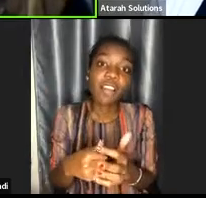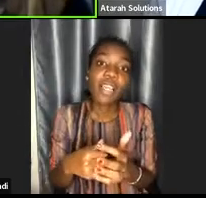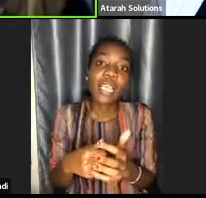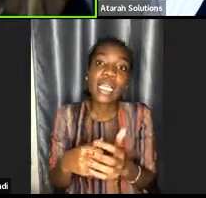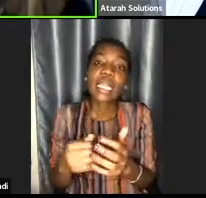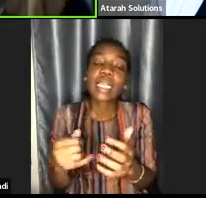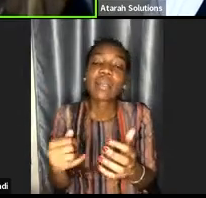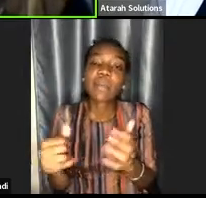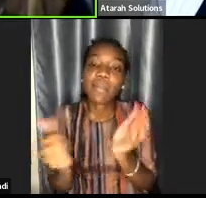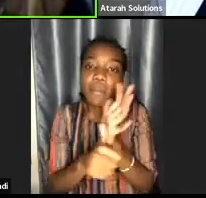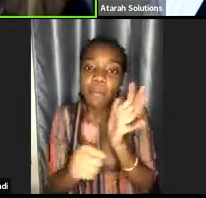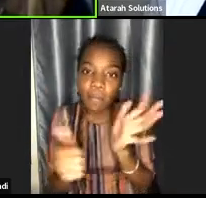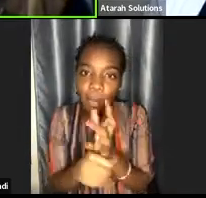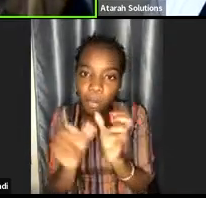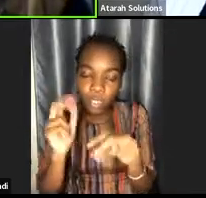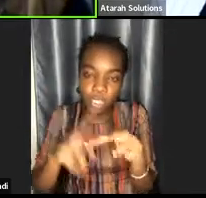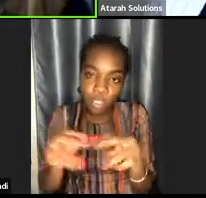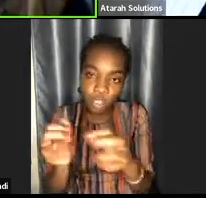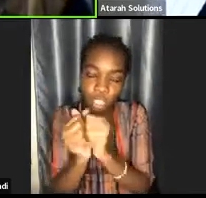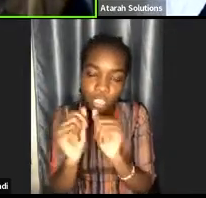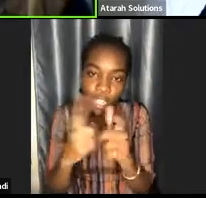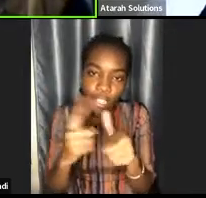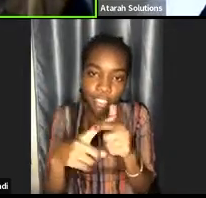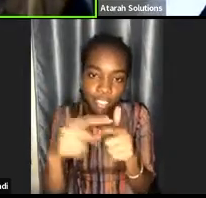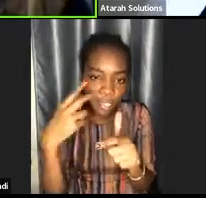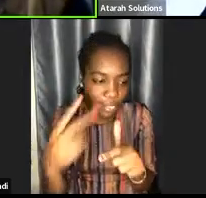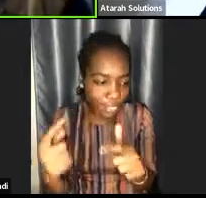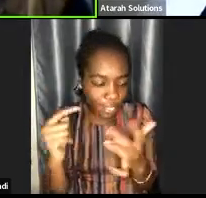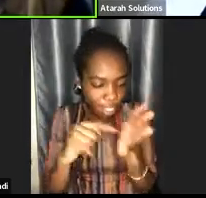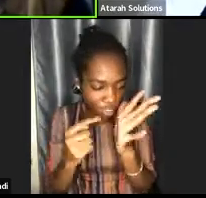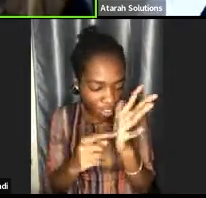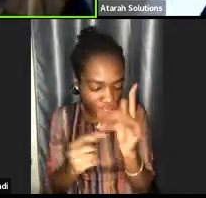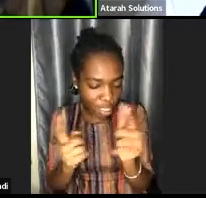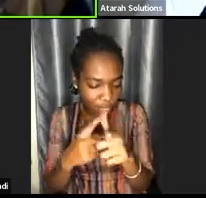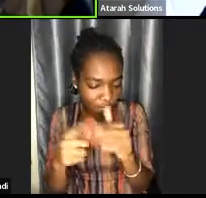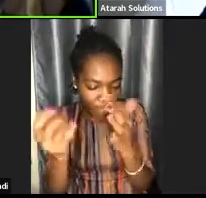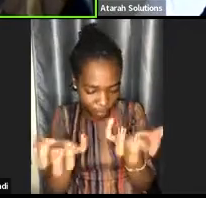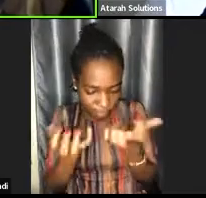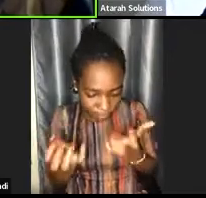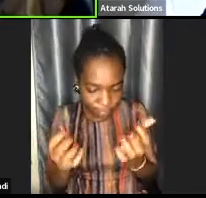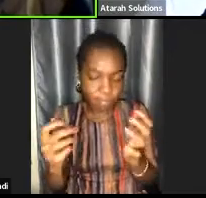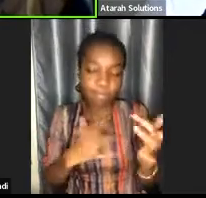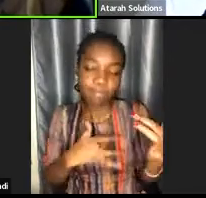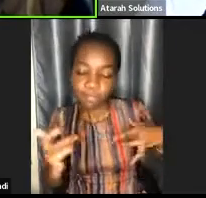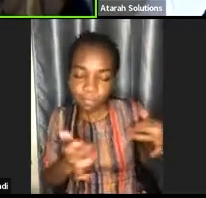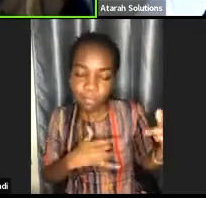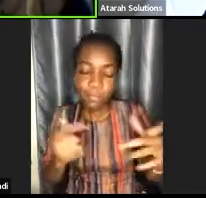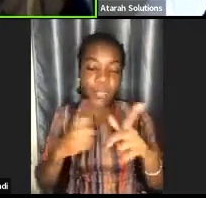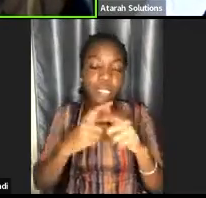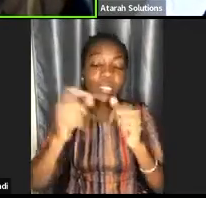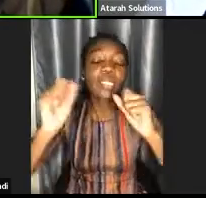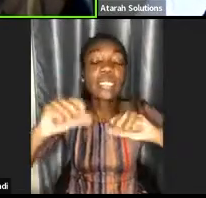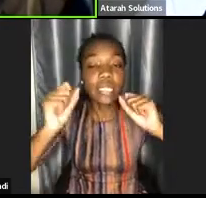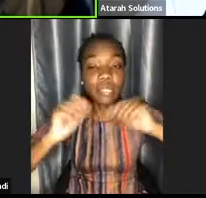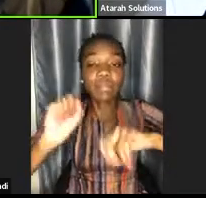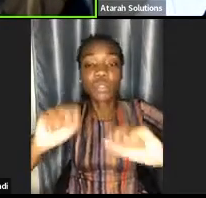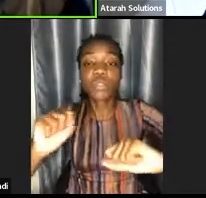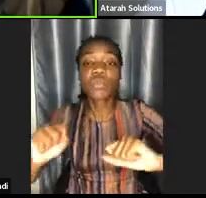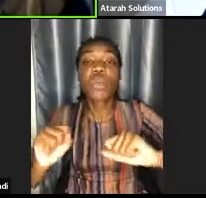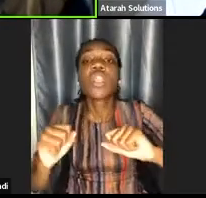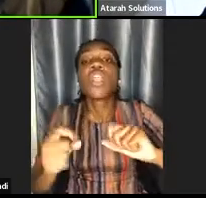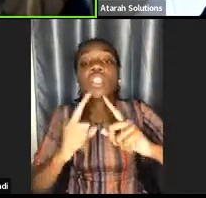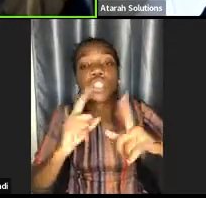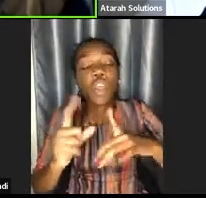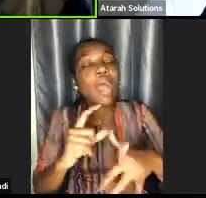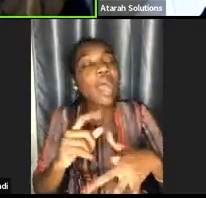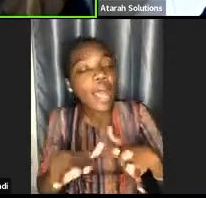able to identify their issues, needs, and concerns, and then agree on how to accommodate each other. So